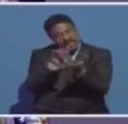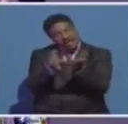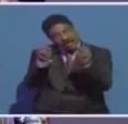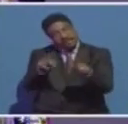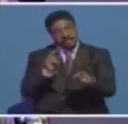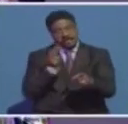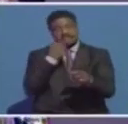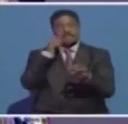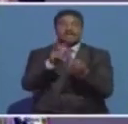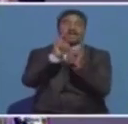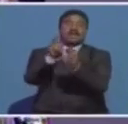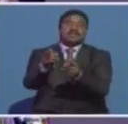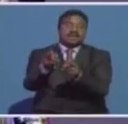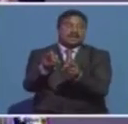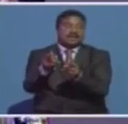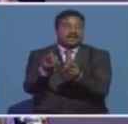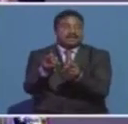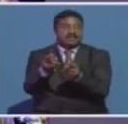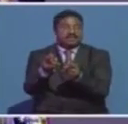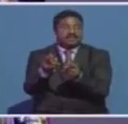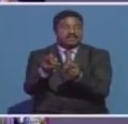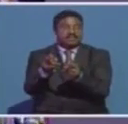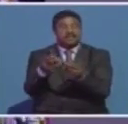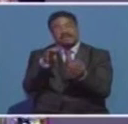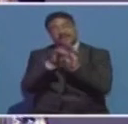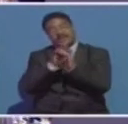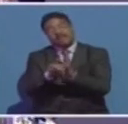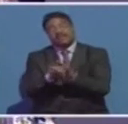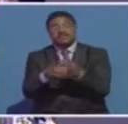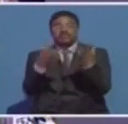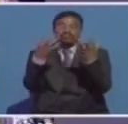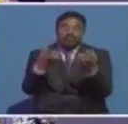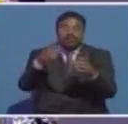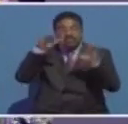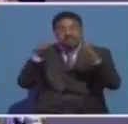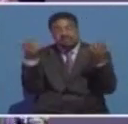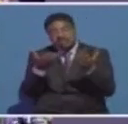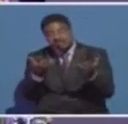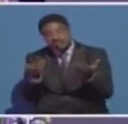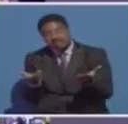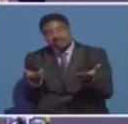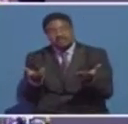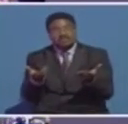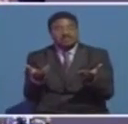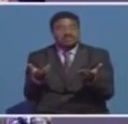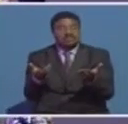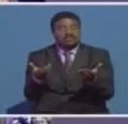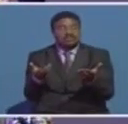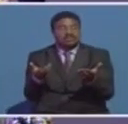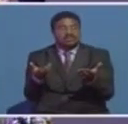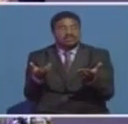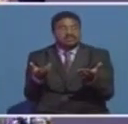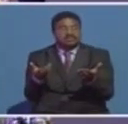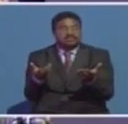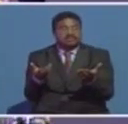that disaster. So it could be an issue of drought where there's failure of crop, to put it as an example,